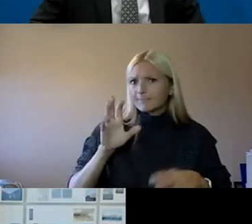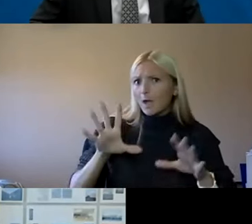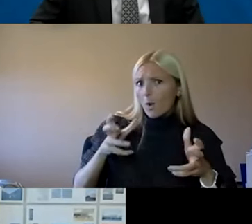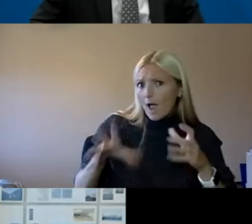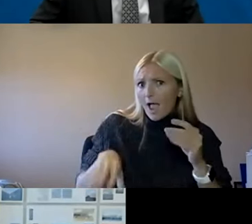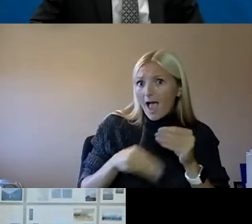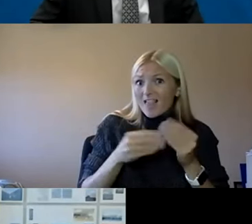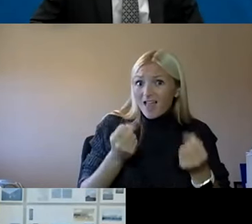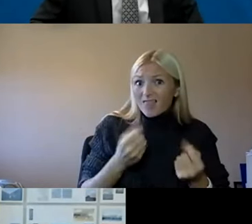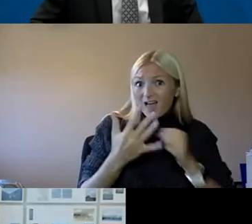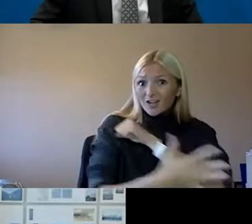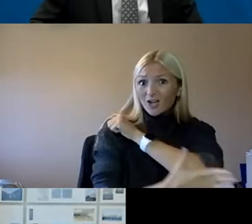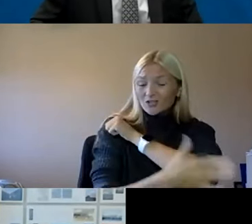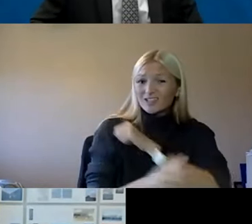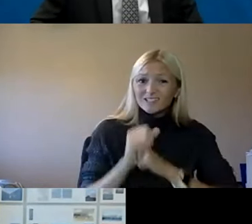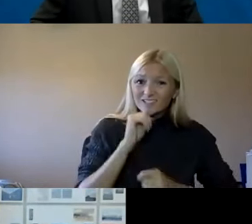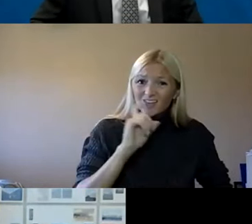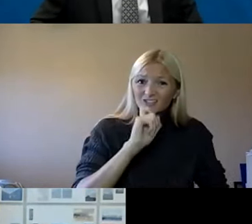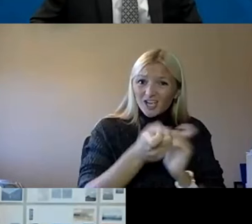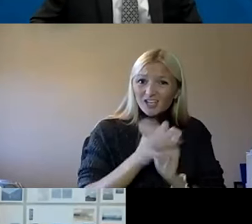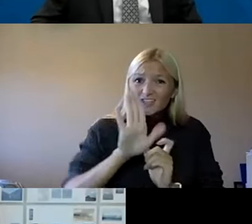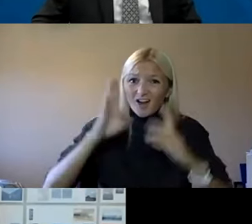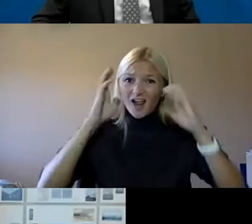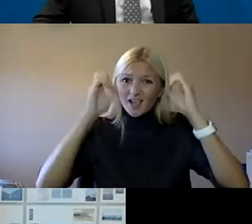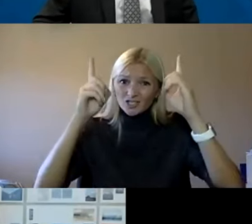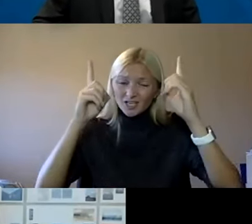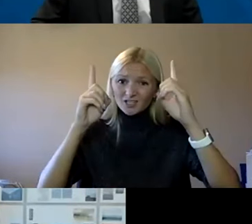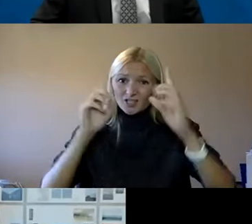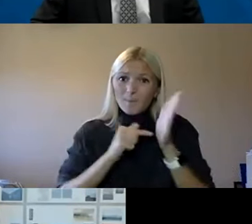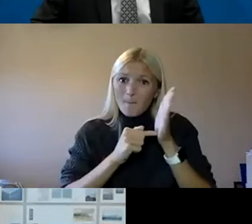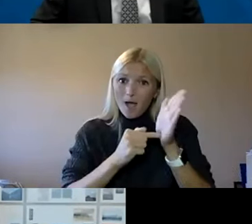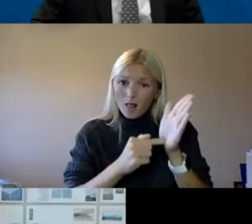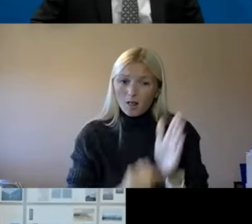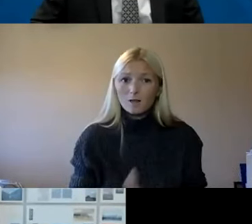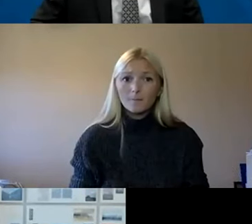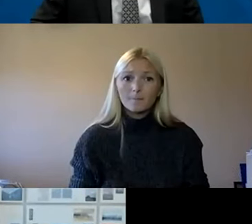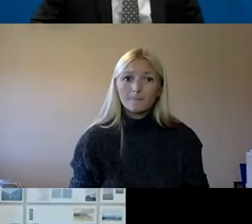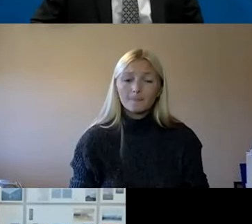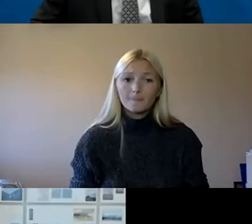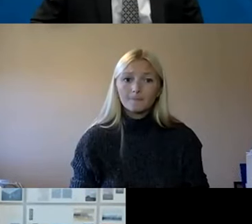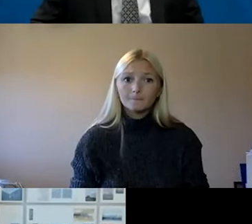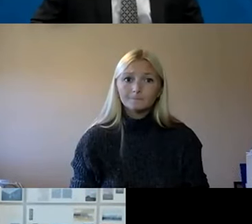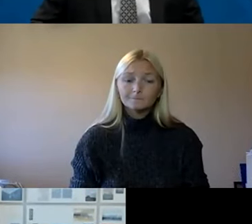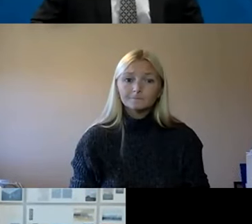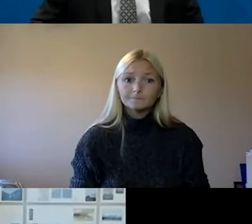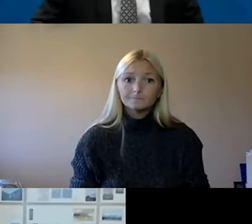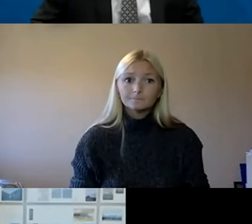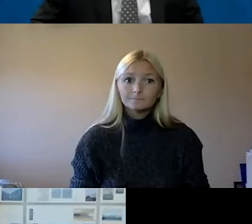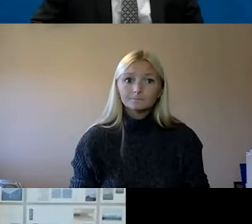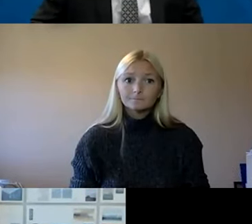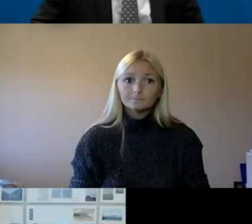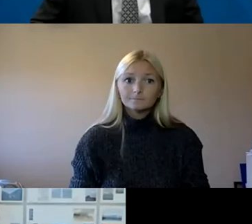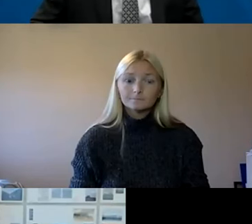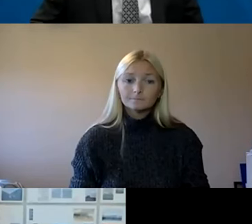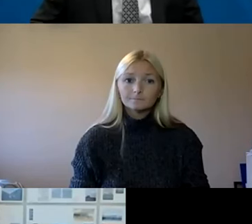countries are not changing the educational model and they're doing, the reality is that the learning has, as Roni had mentioned this, that has already escaped